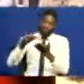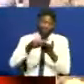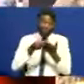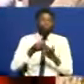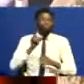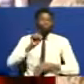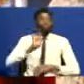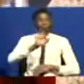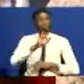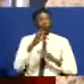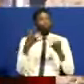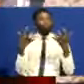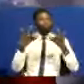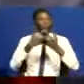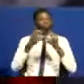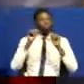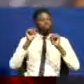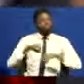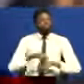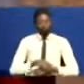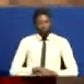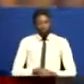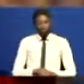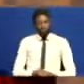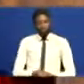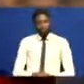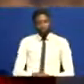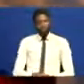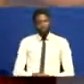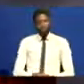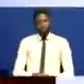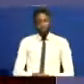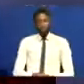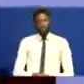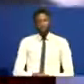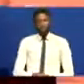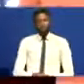needs of the populace. Frederick Muki for Lunchtime News.